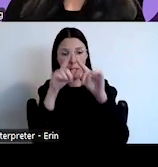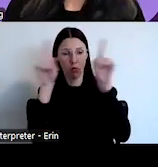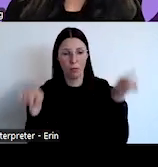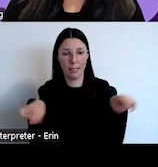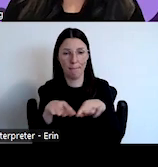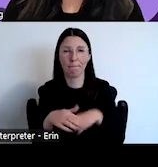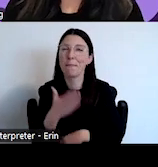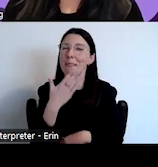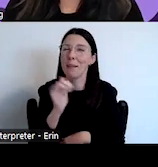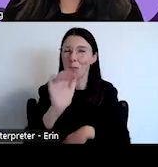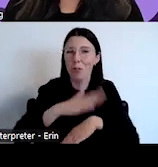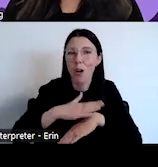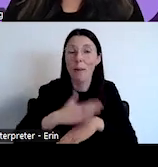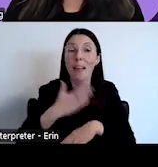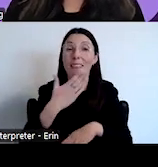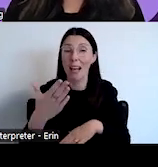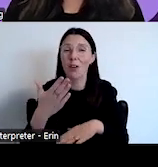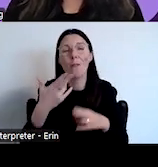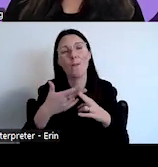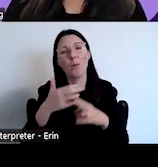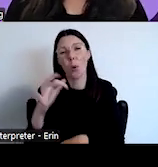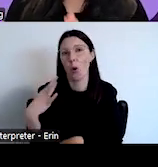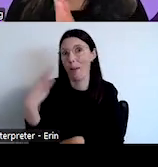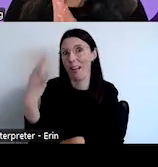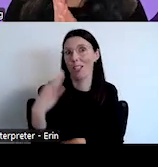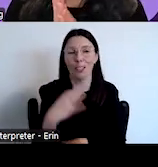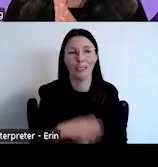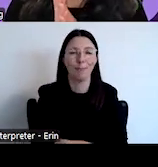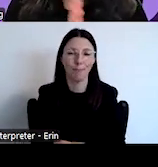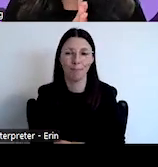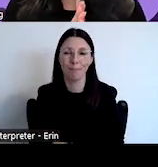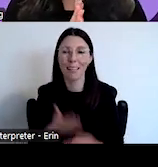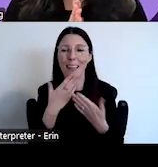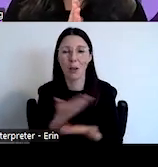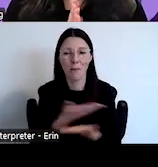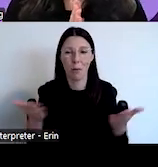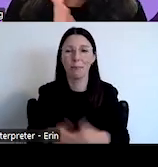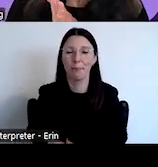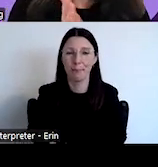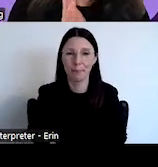time, and thank you in advance for your nominations. Thanks, everyone.